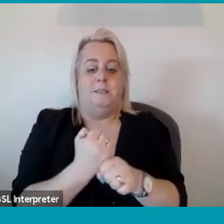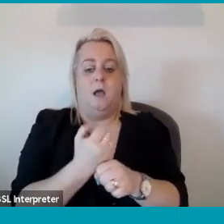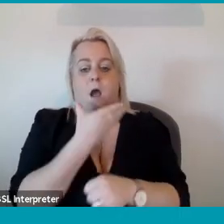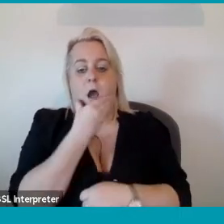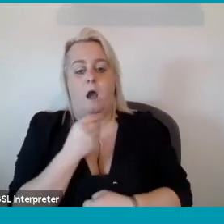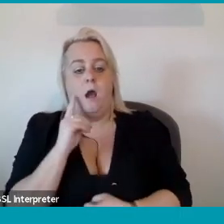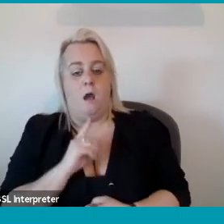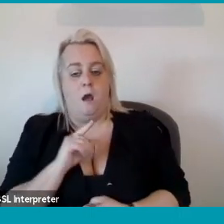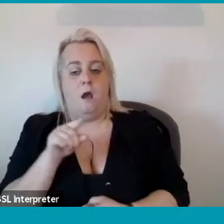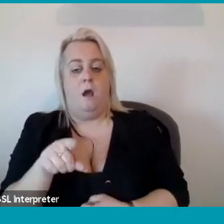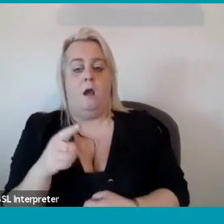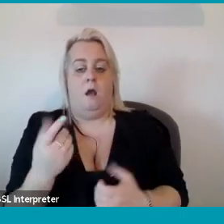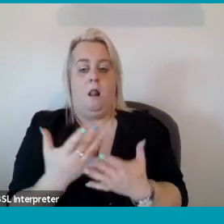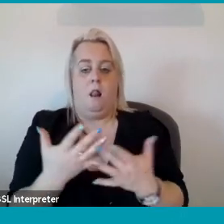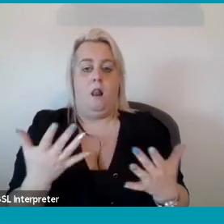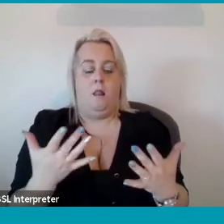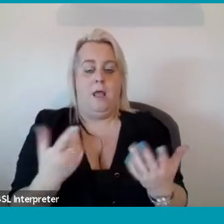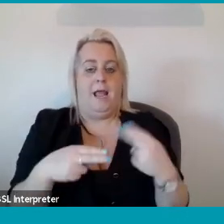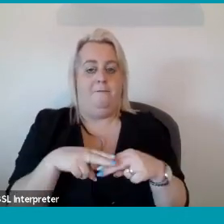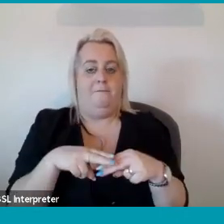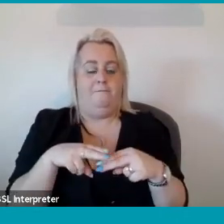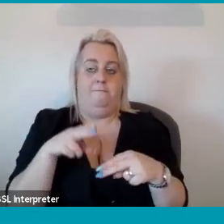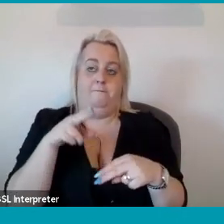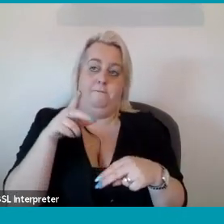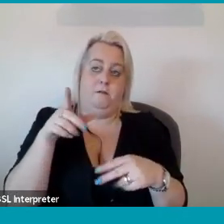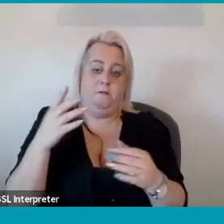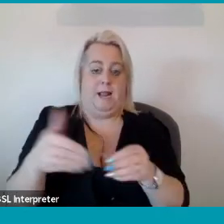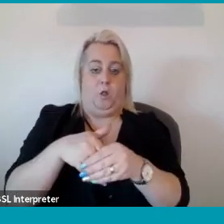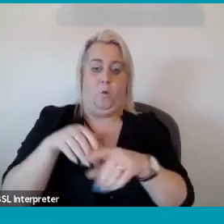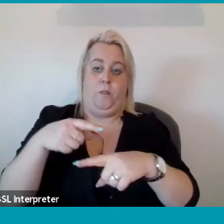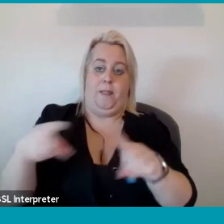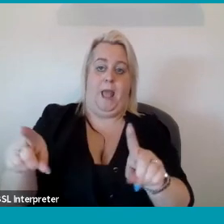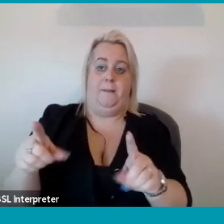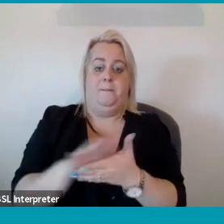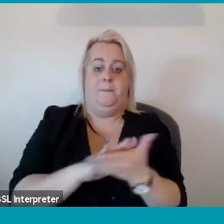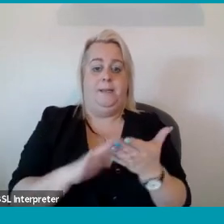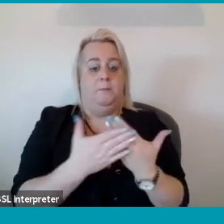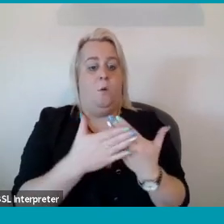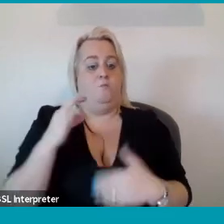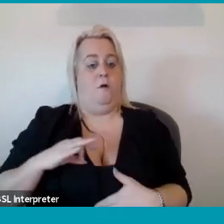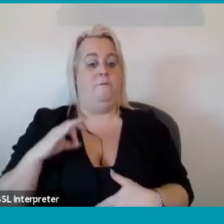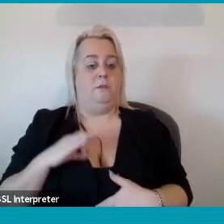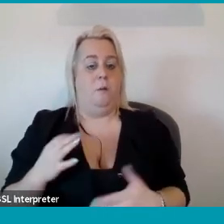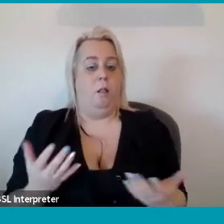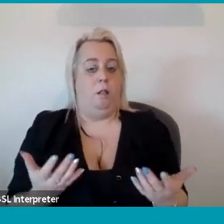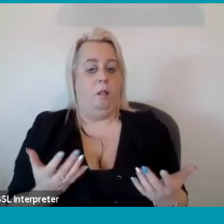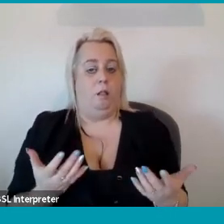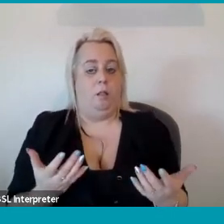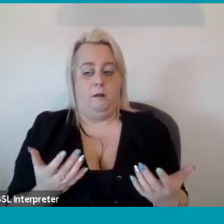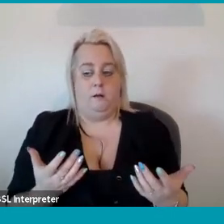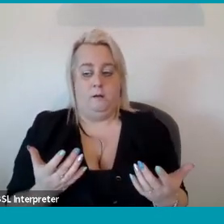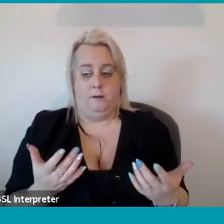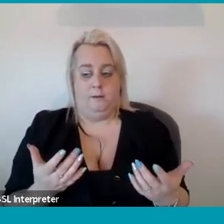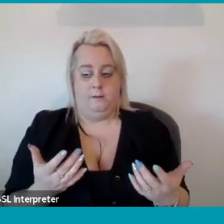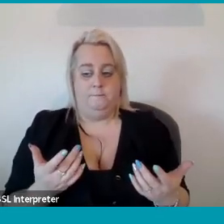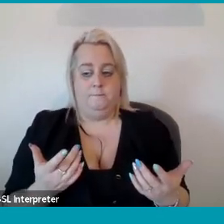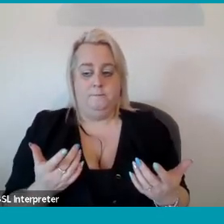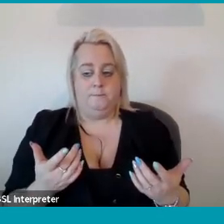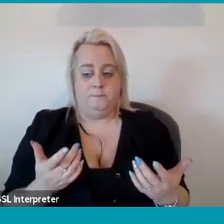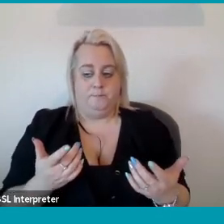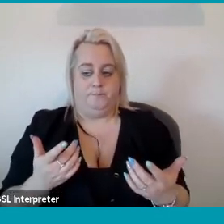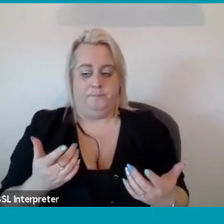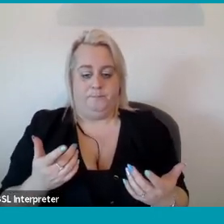and profitable, than organizations who aren't. And if we're talking about diversity, then